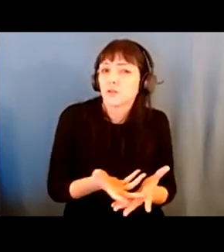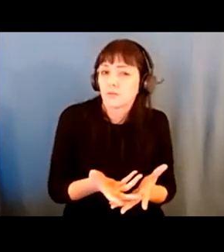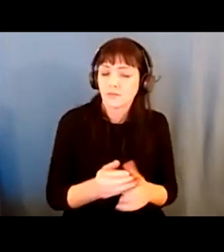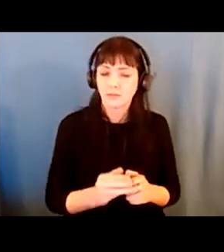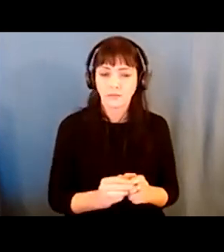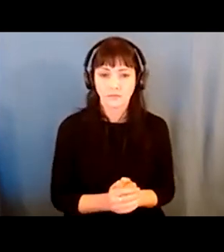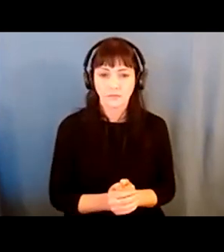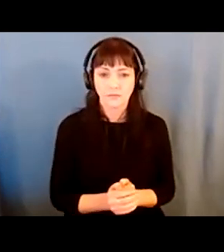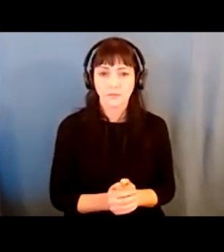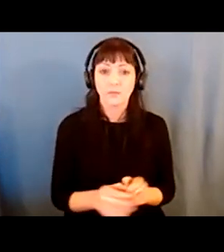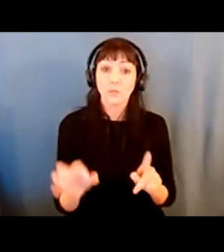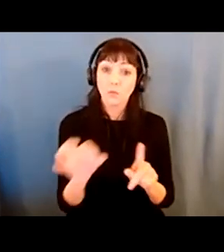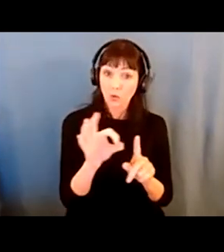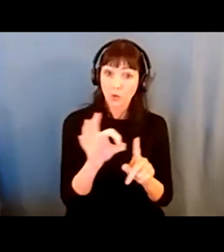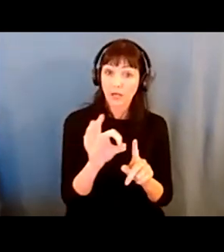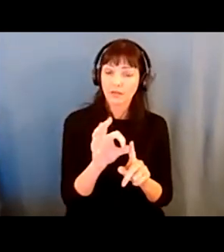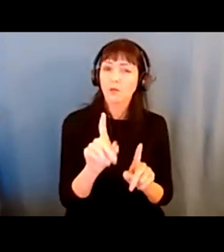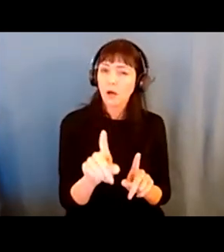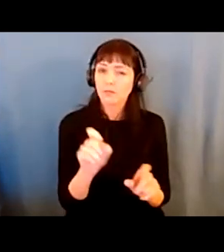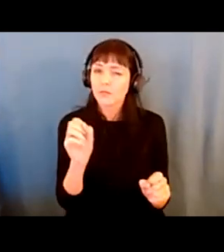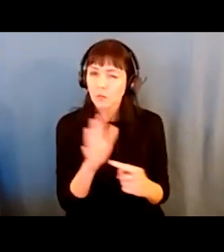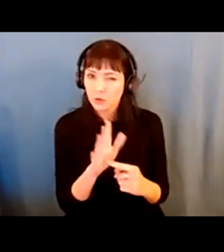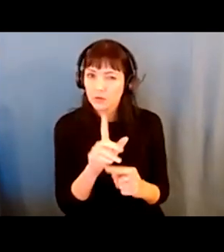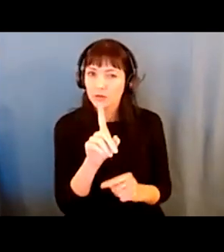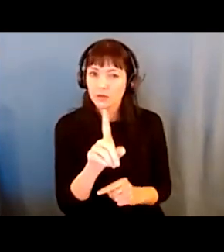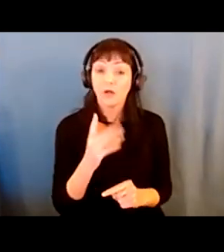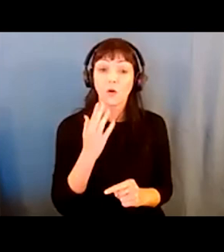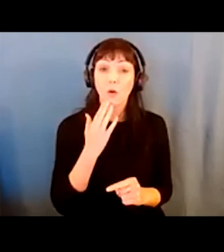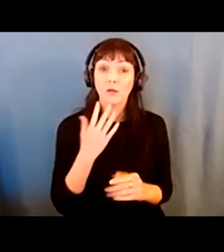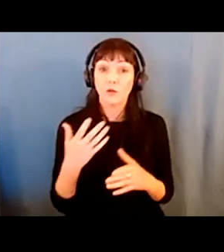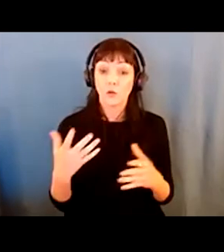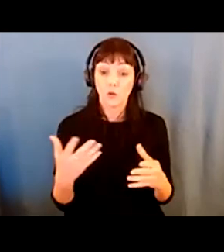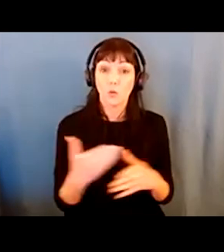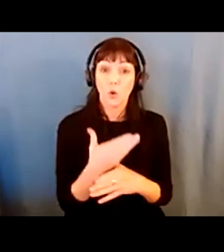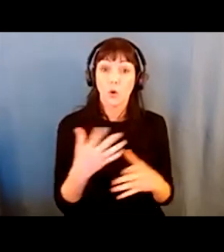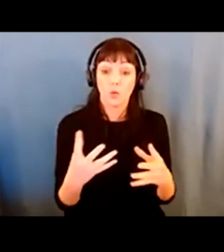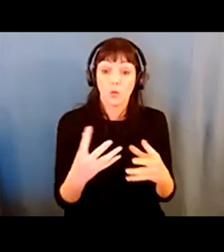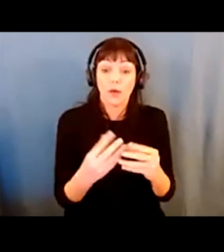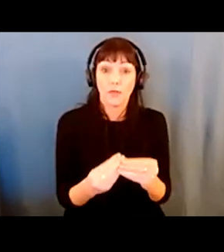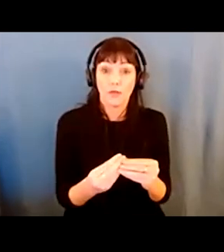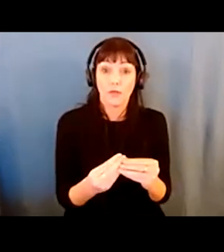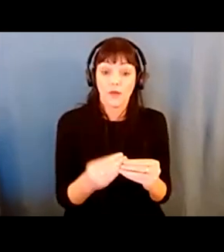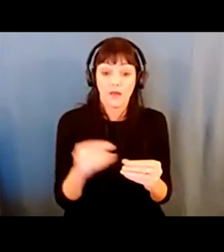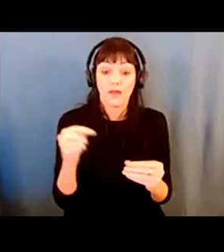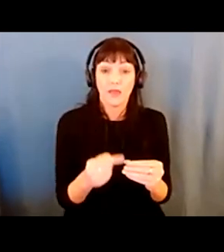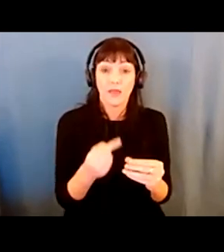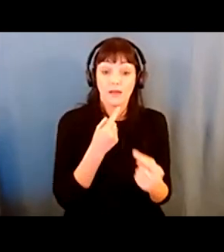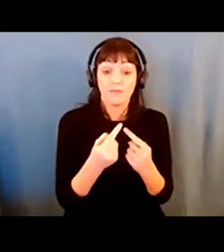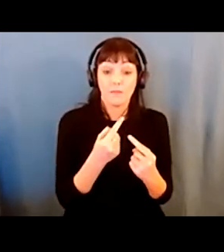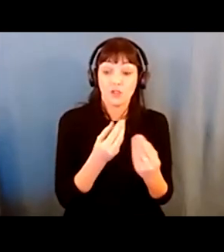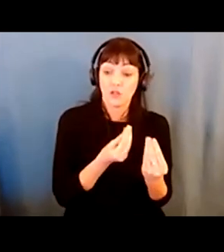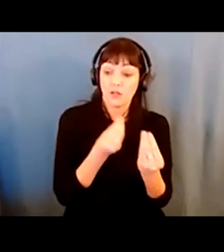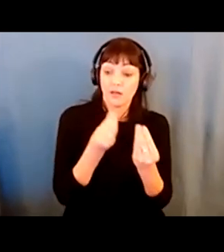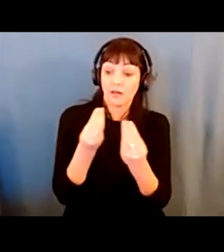what's important is that when you are working with people, is that the learning is passing on, so that when that disabled expert does leave